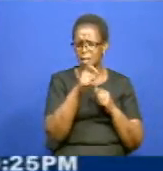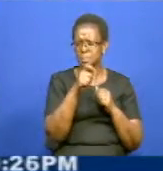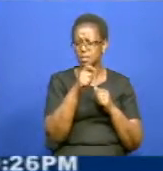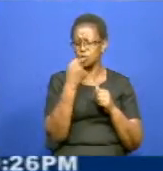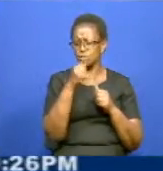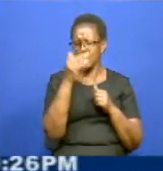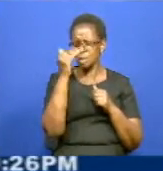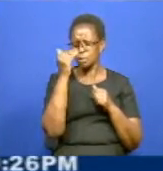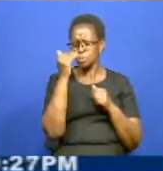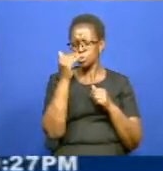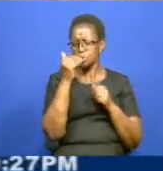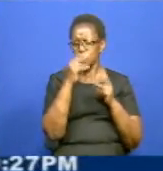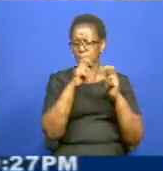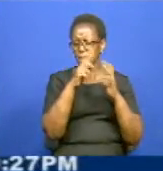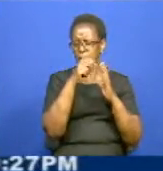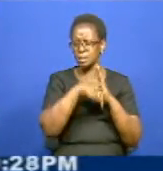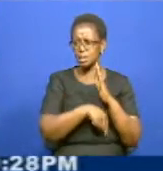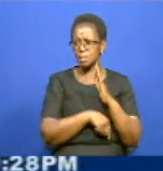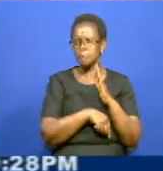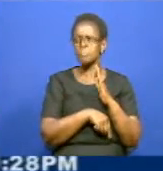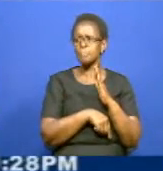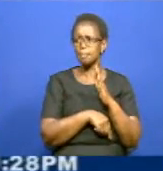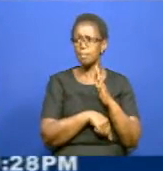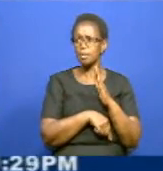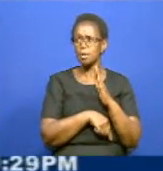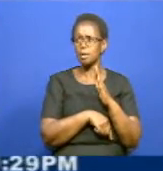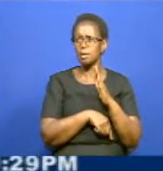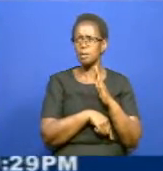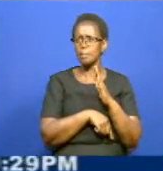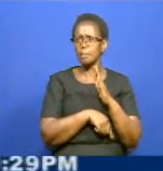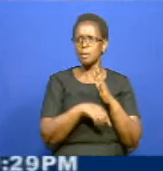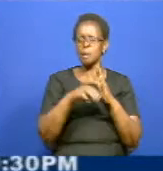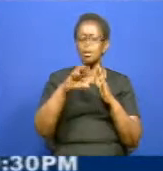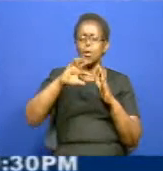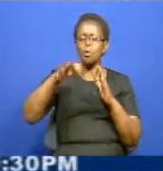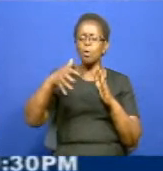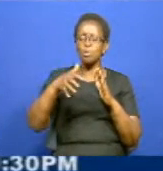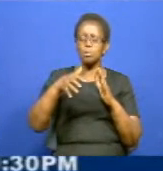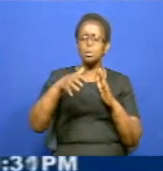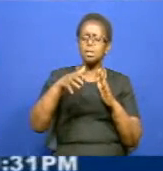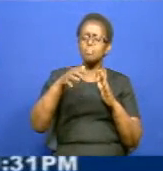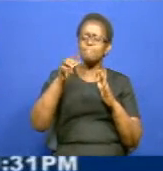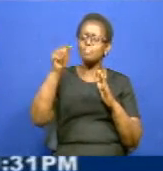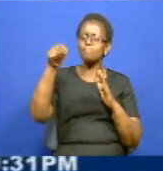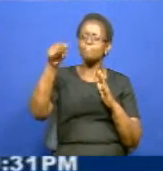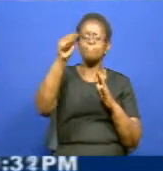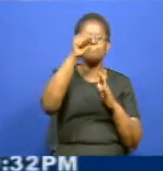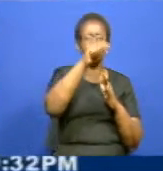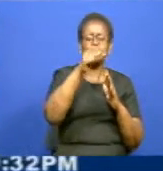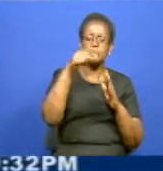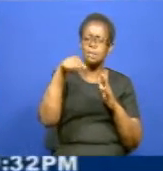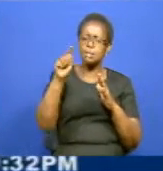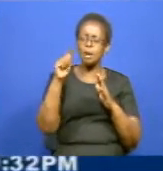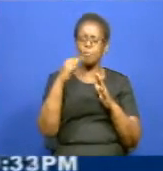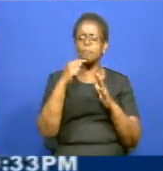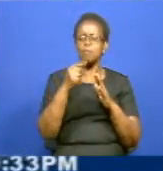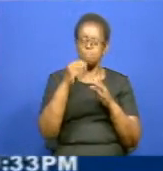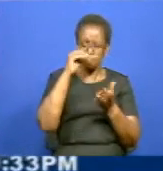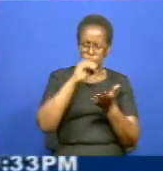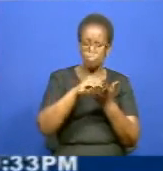what are the policies that counties have put in place for promotion of health